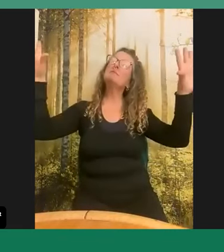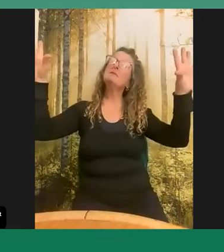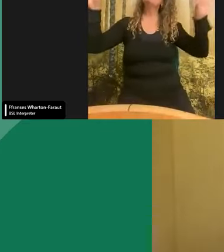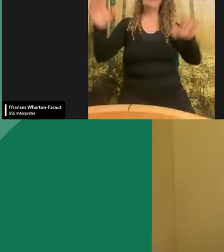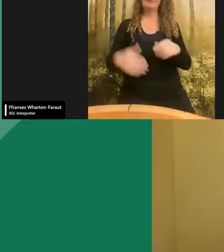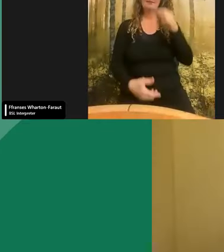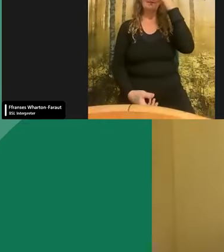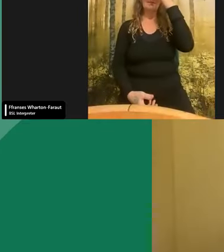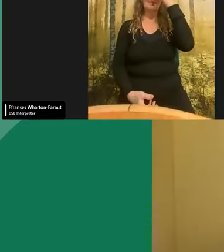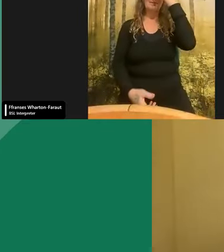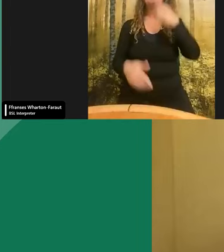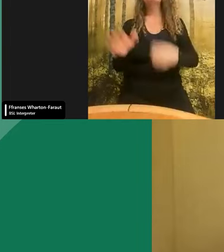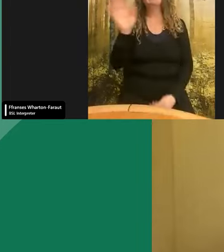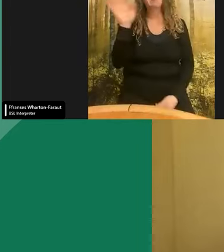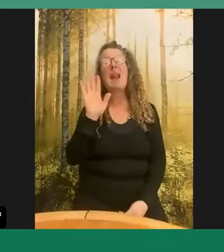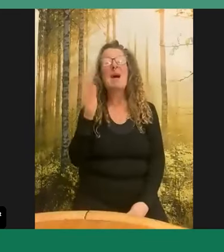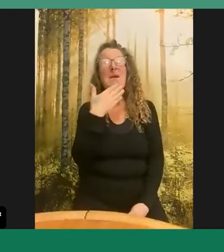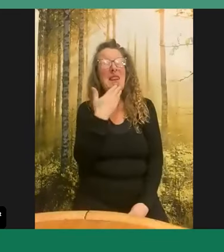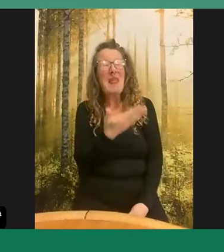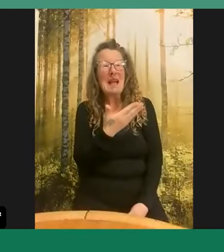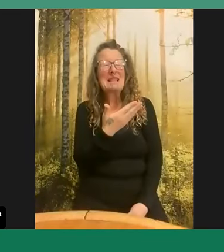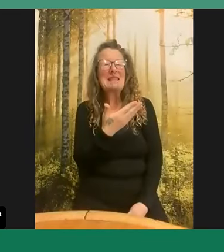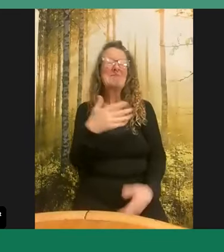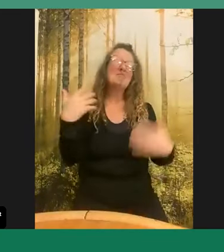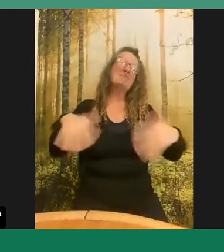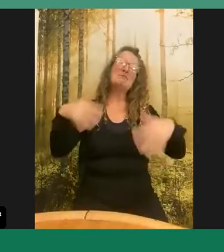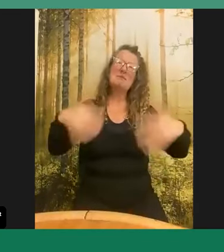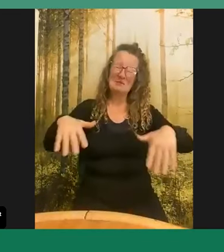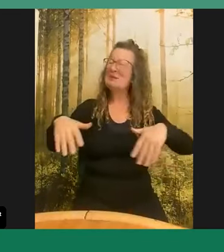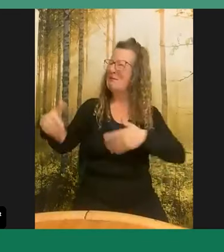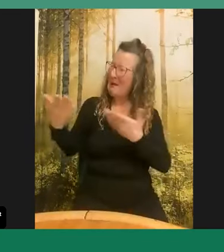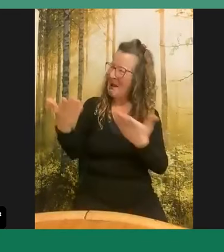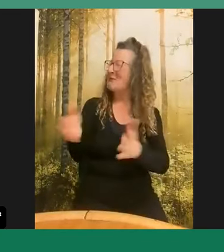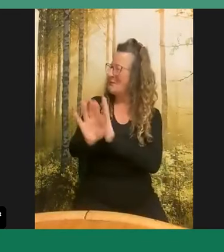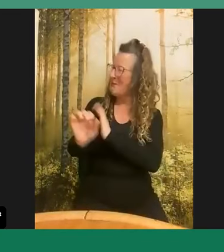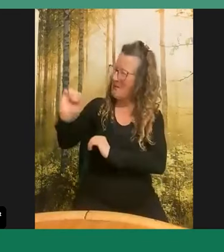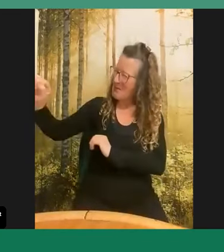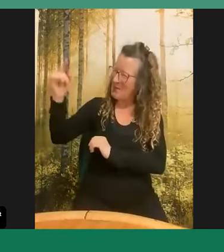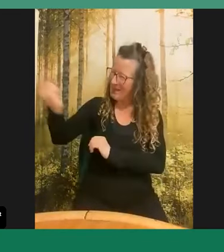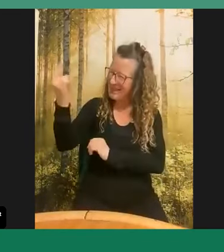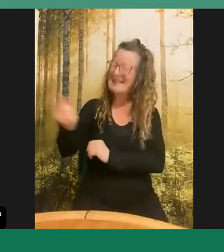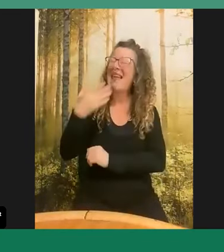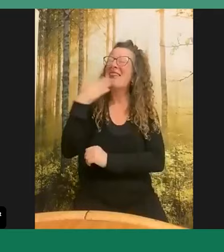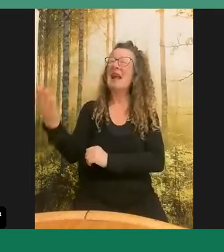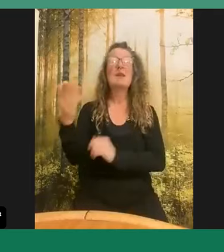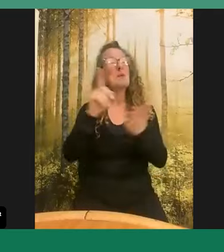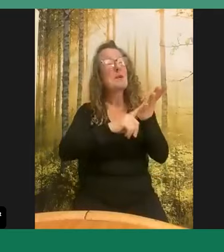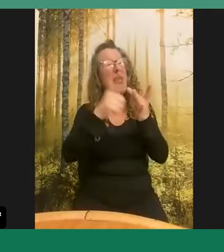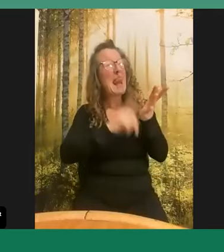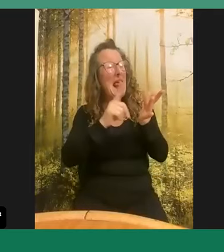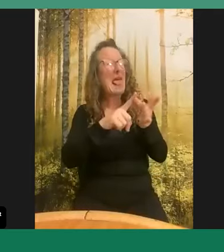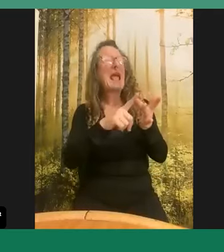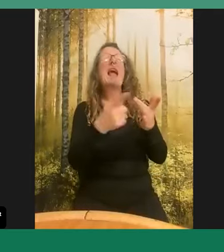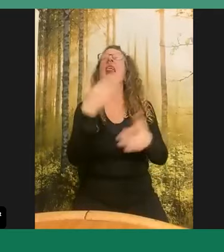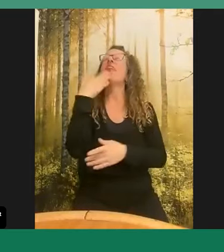Hello, thanks so much, Jamz. It's just amazing to be introduced by you. Thank you very much, Lily, and thank you Art Projects for